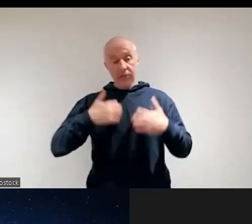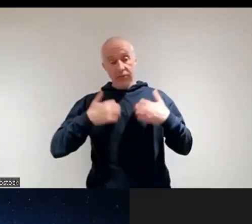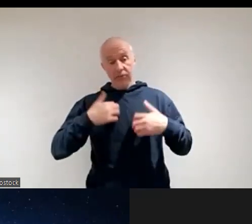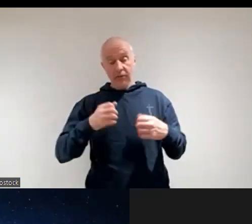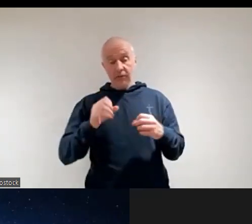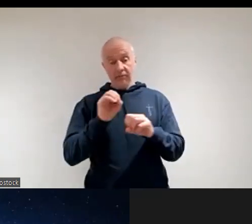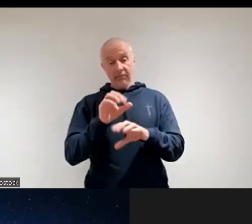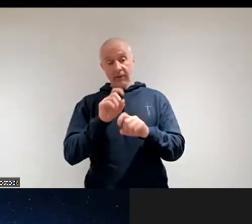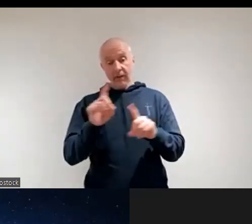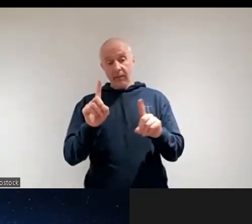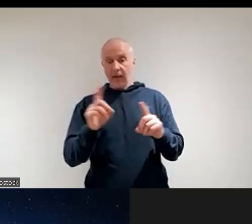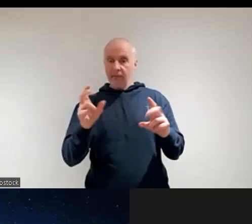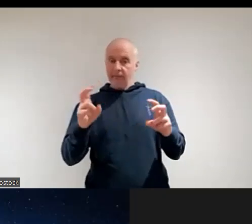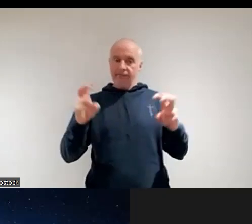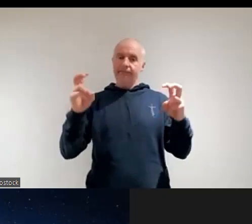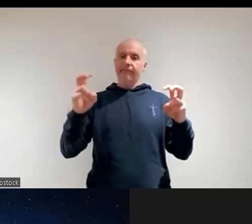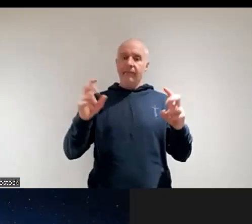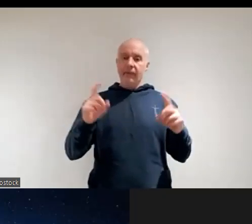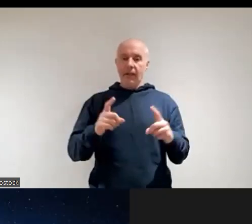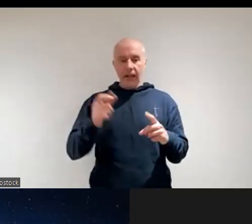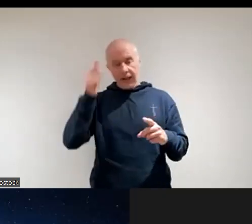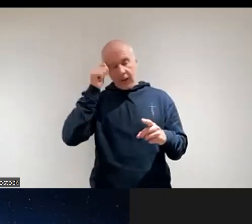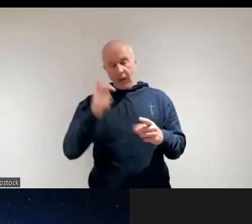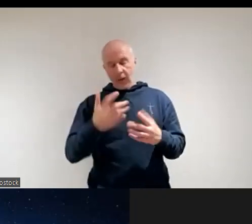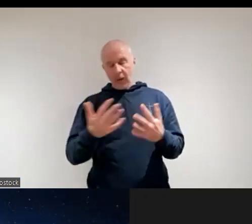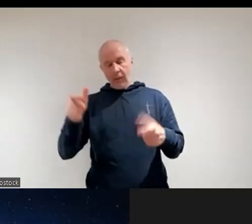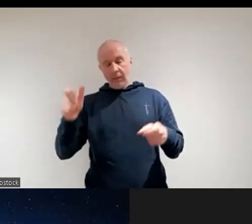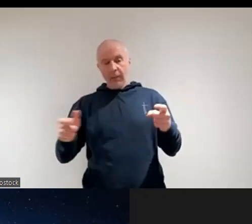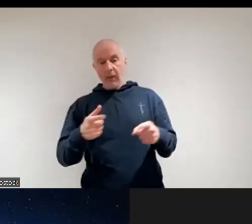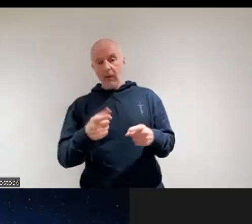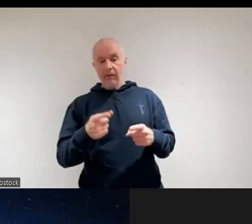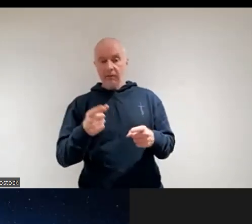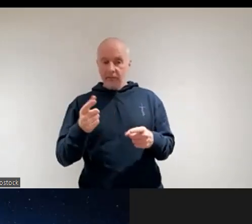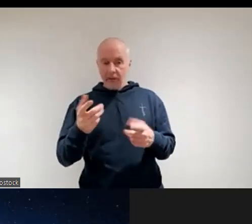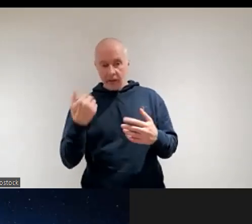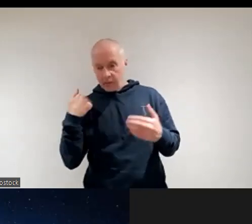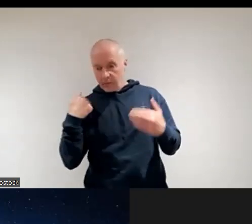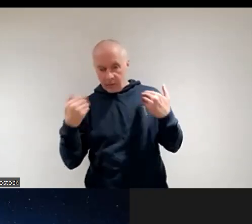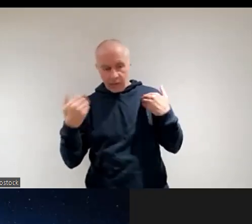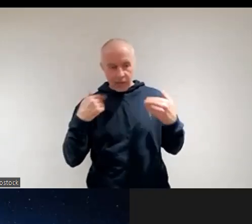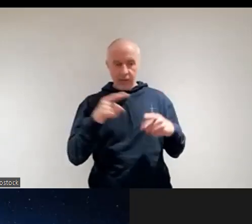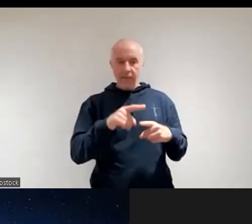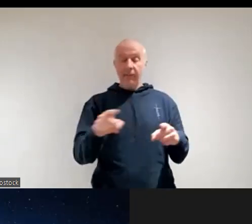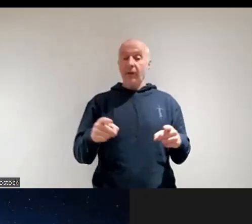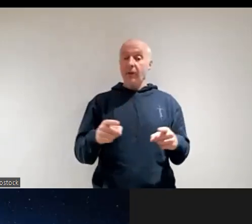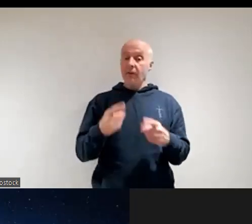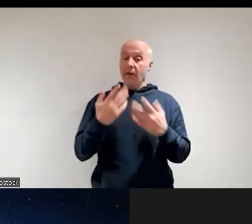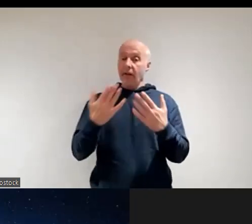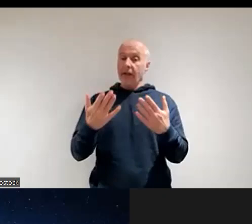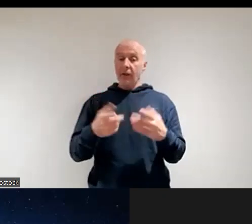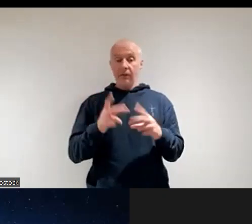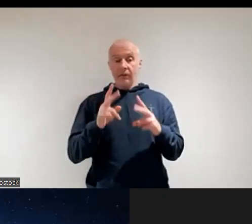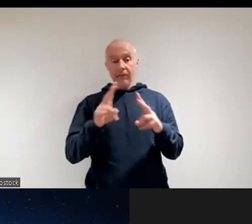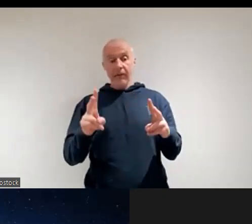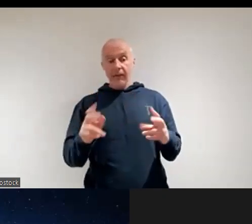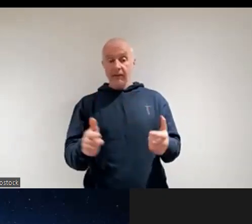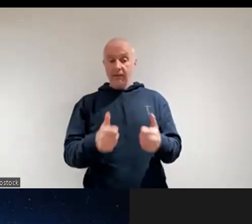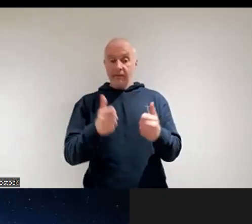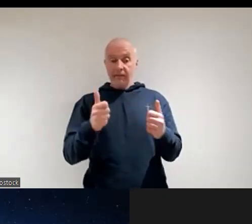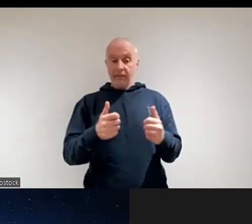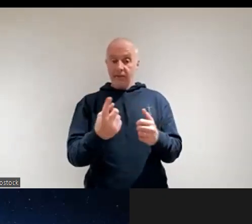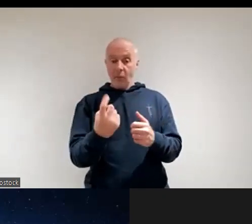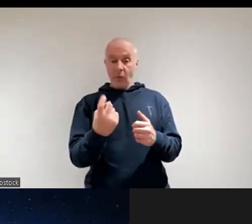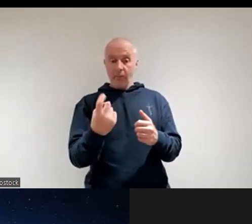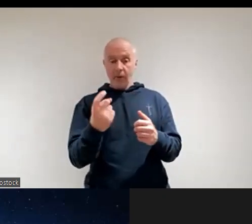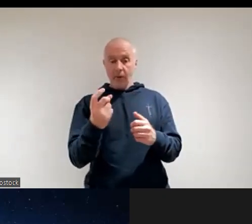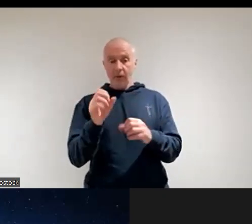a subject that I know a number of our members have asked for. So thank you very much, Tianning. No problem. Watching at home, as I said, that's our penultimate talk. There is one left